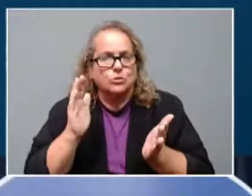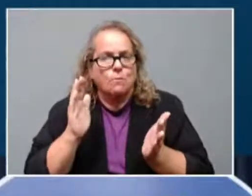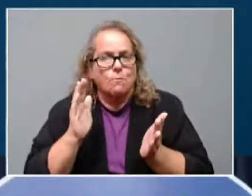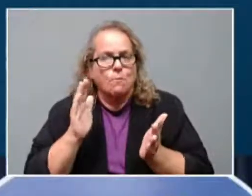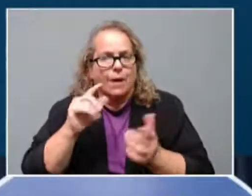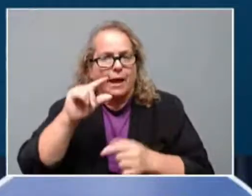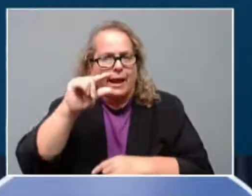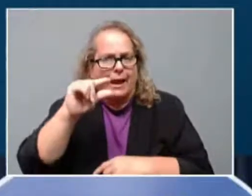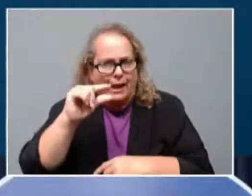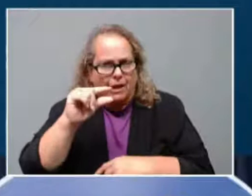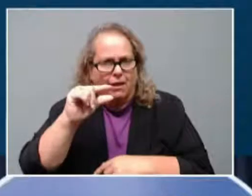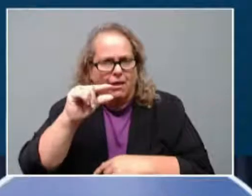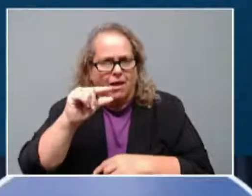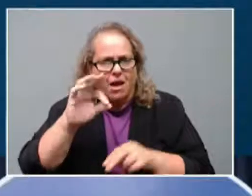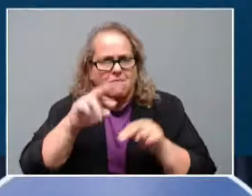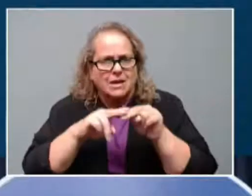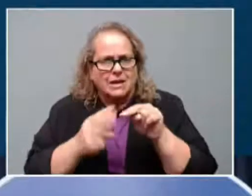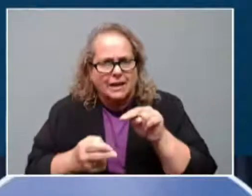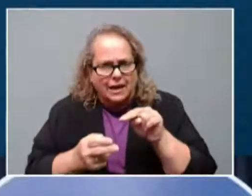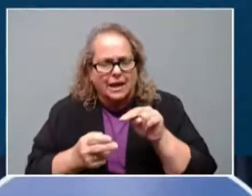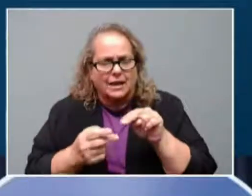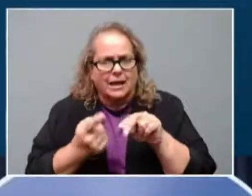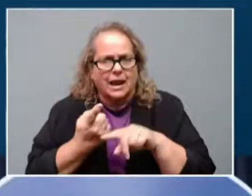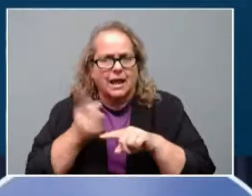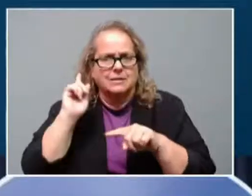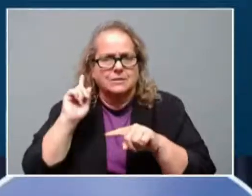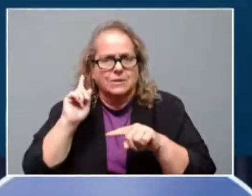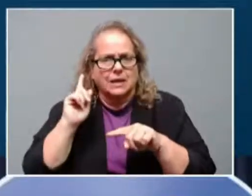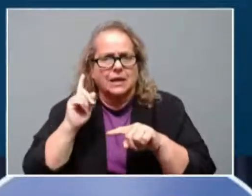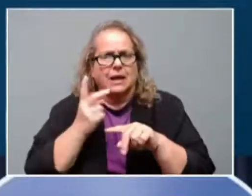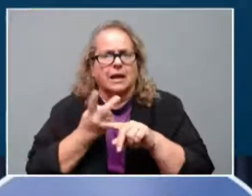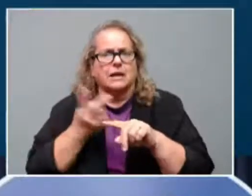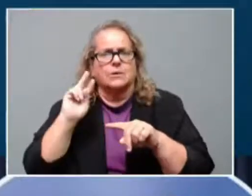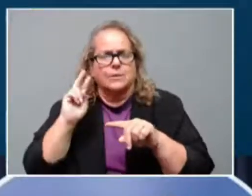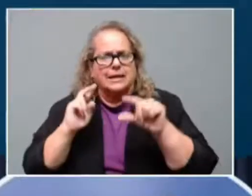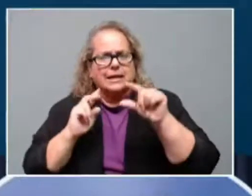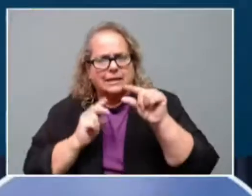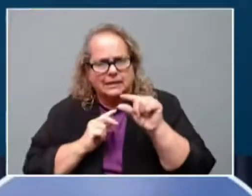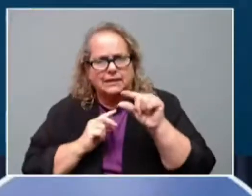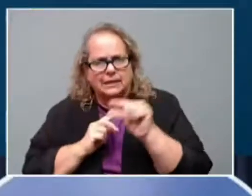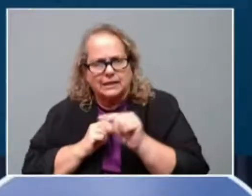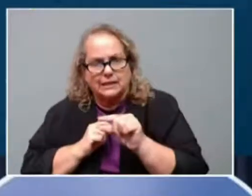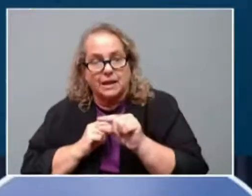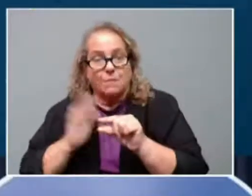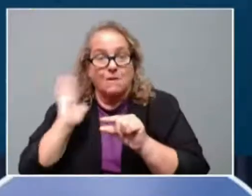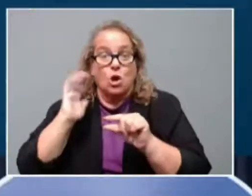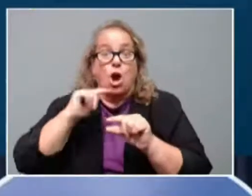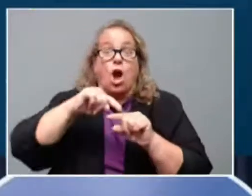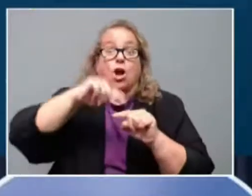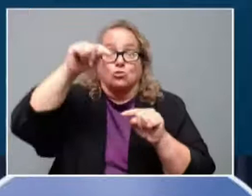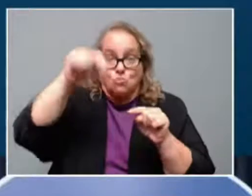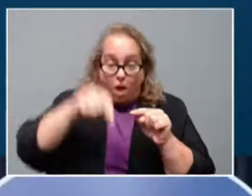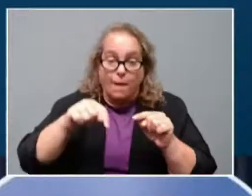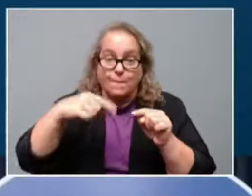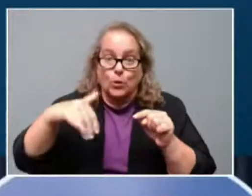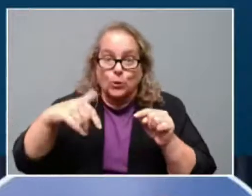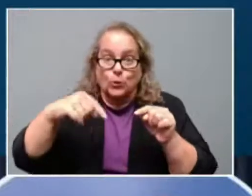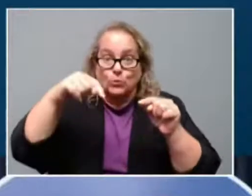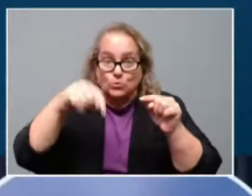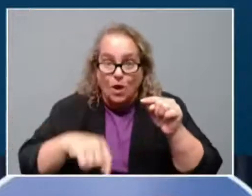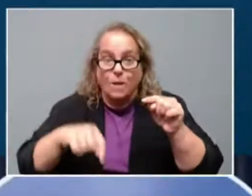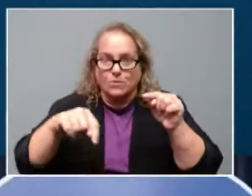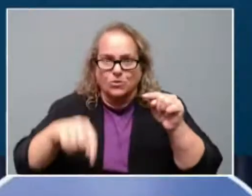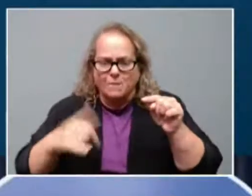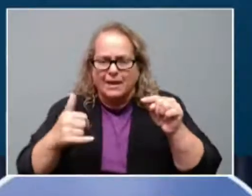the decline actually began. And I will tell you that today's numbers of cases are actually higher